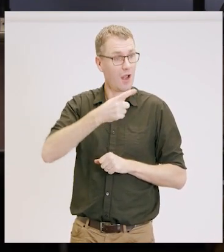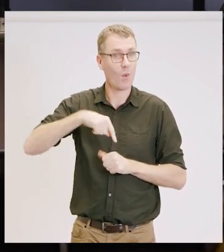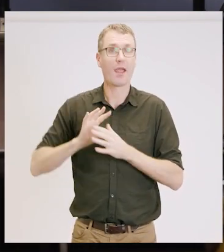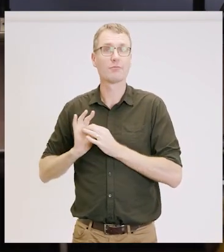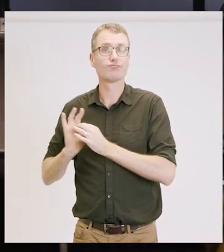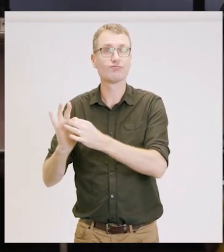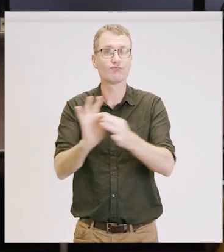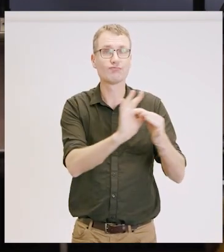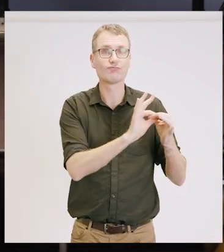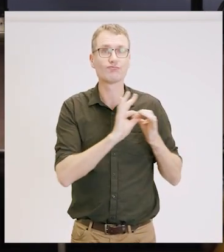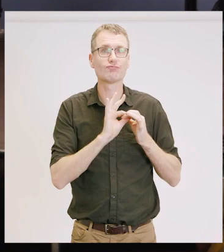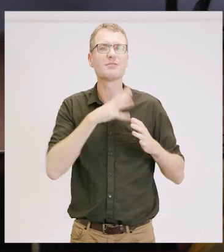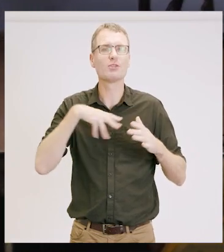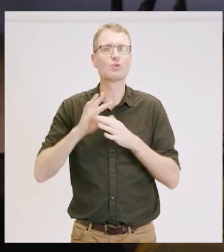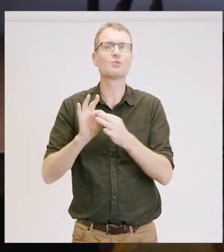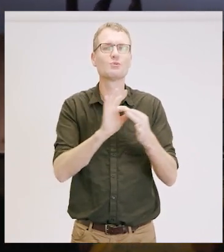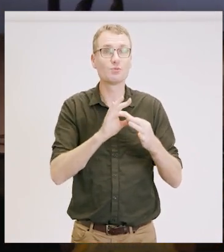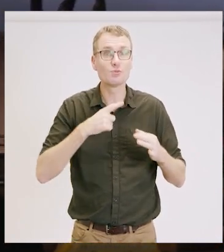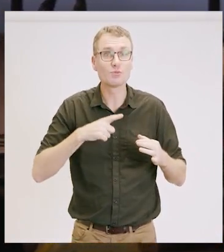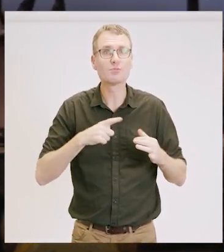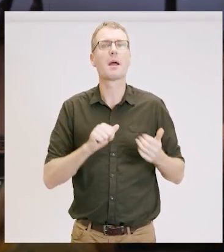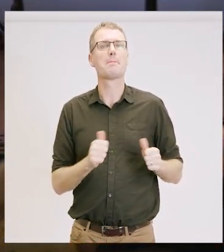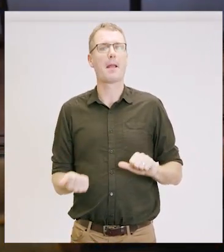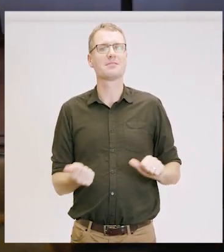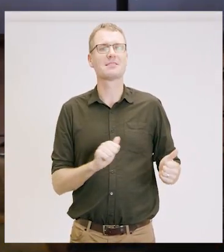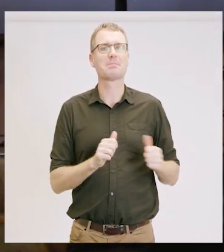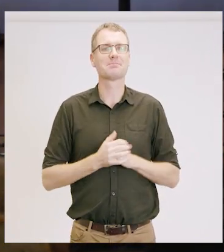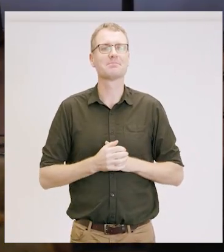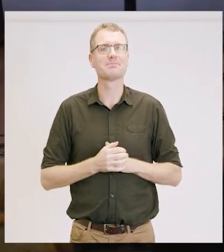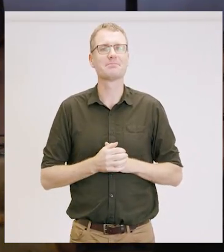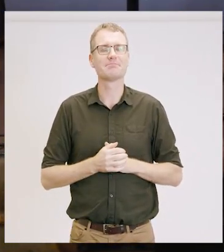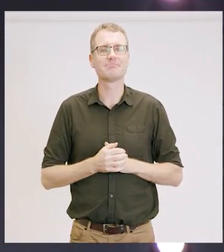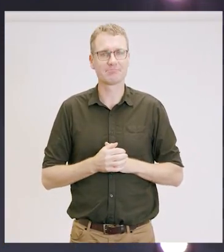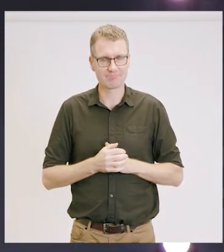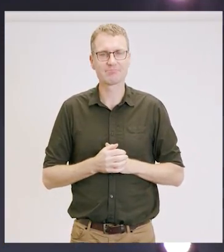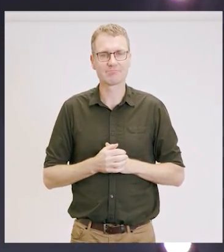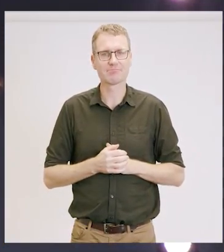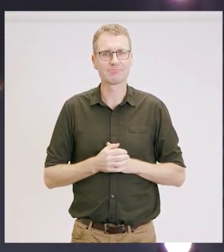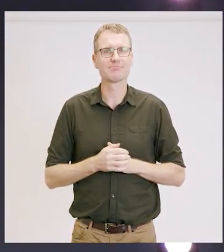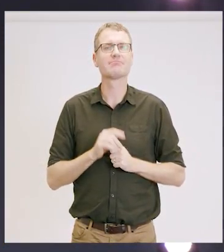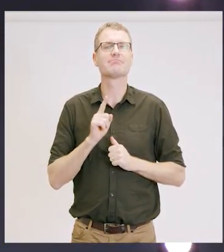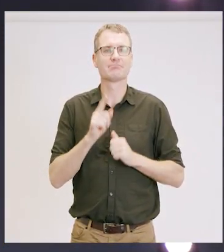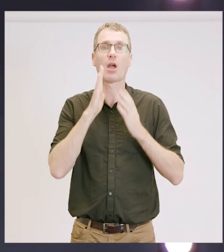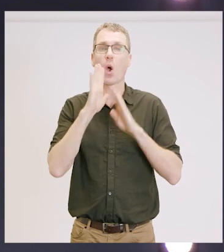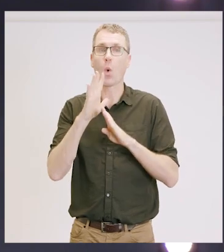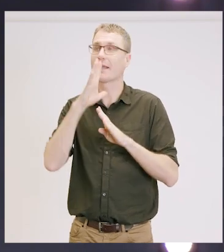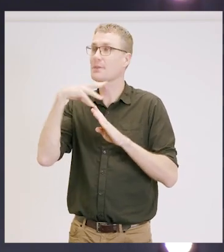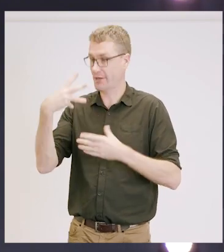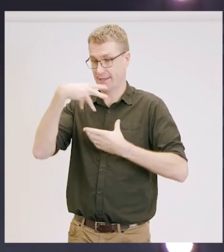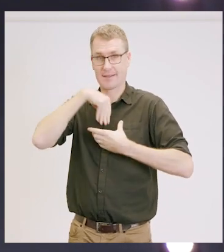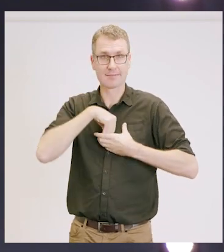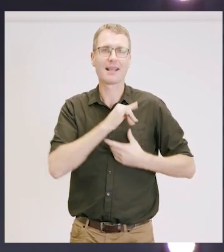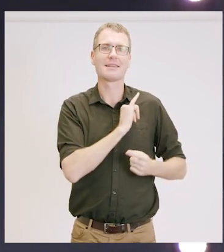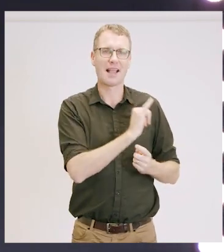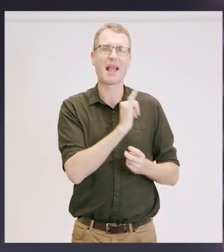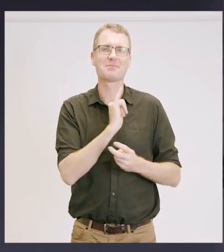clothes. We are the children of God and we are connected spiritually because of the baptism